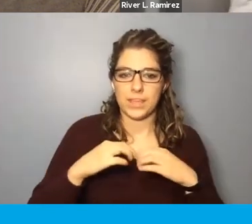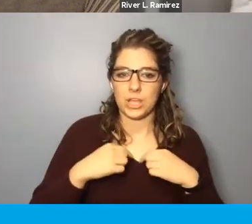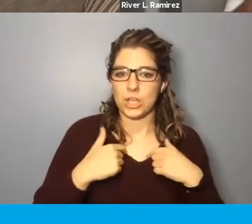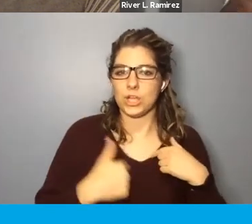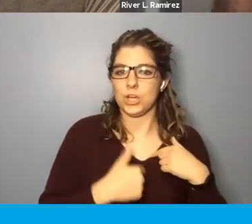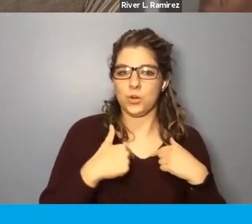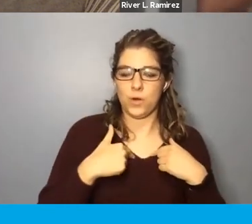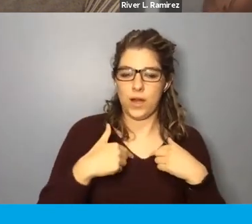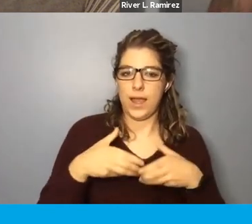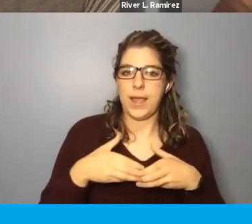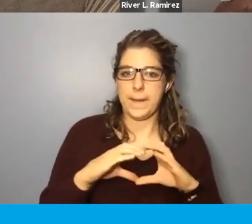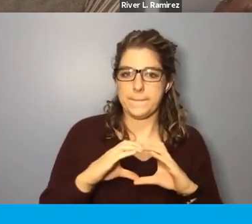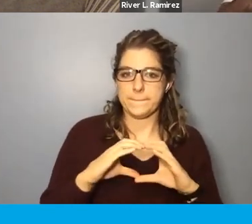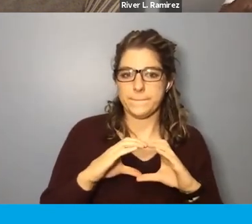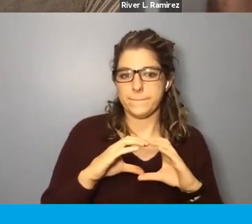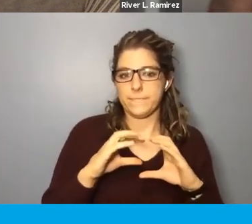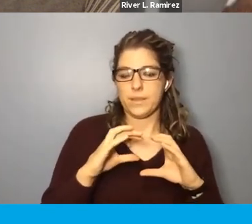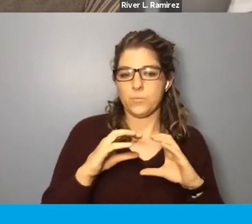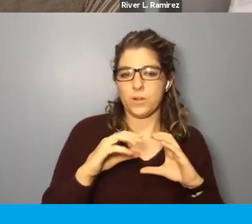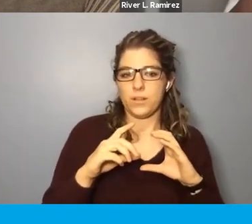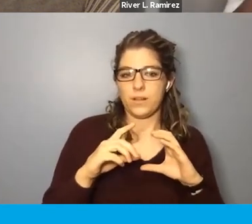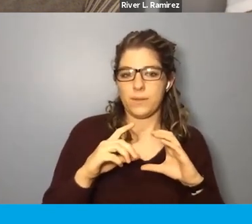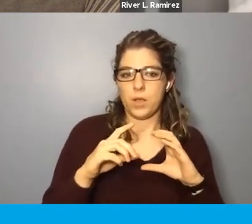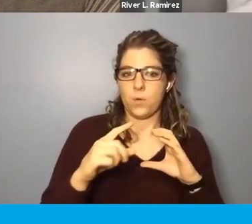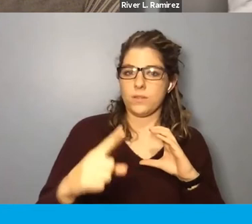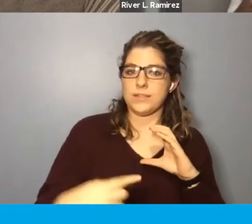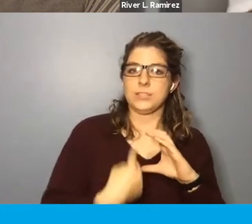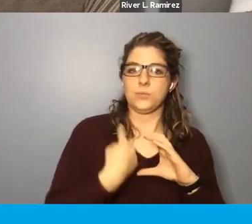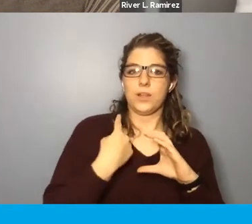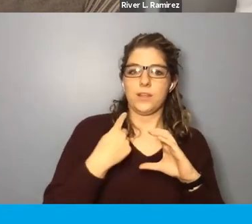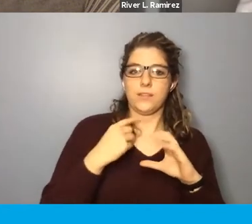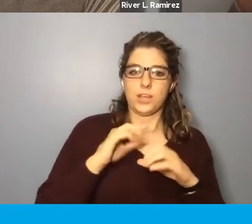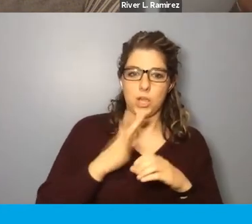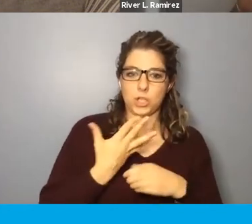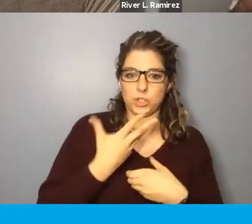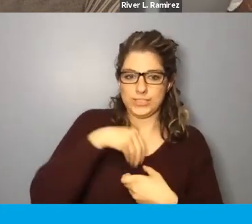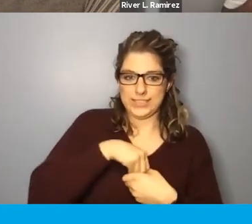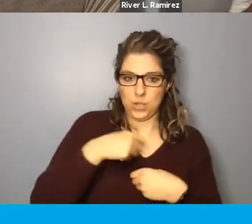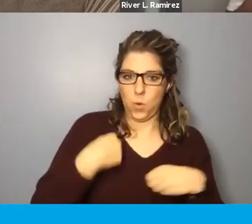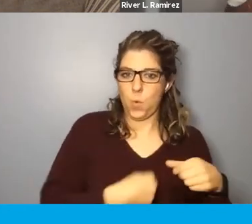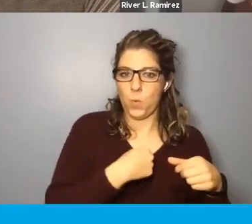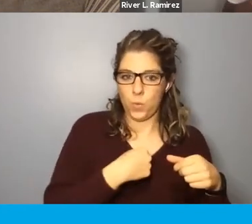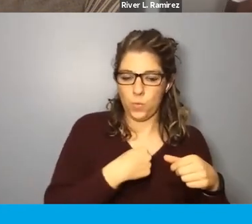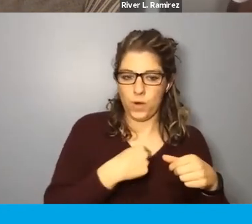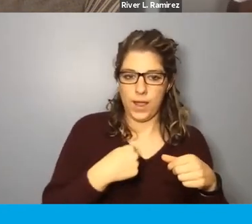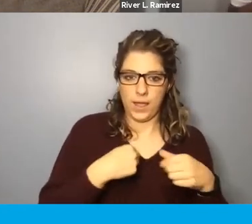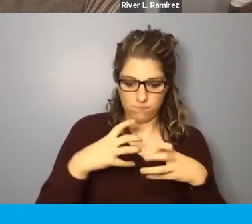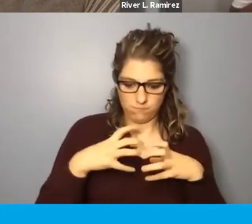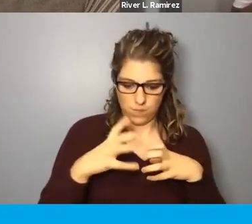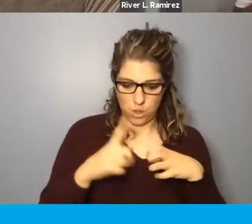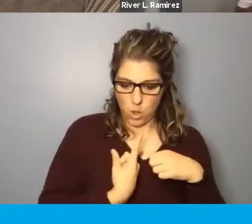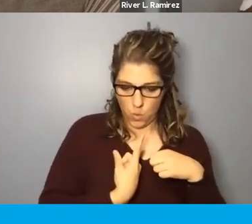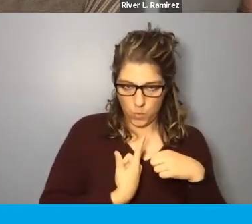I am and where the, I'm like, oh, this is where the concert is. It's in this hole where I'm totally